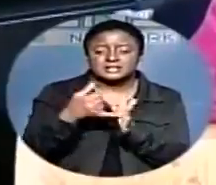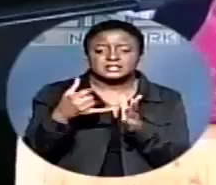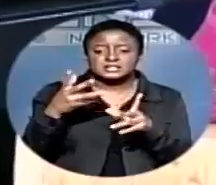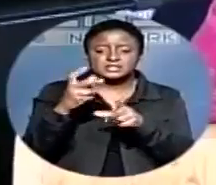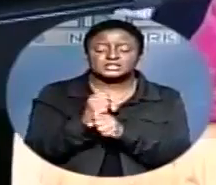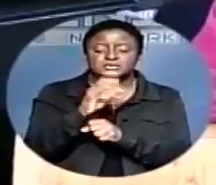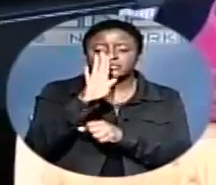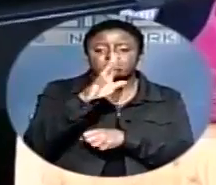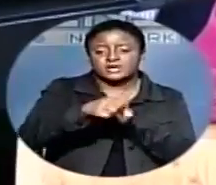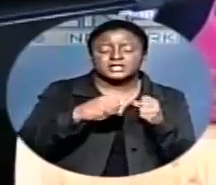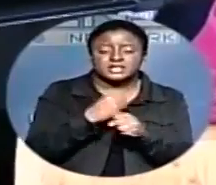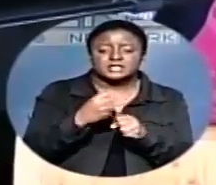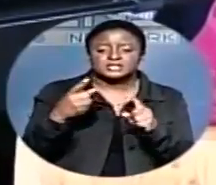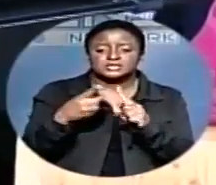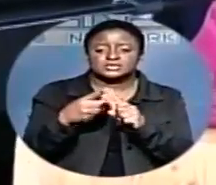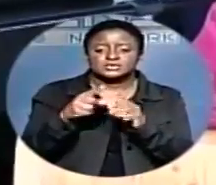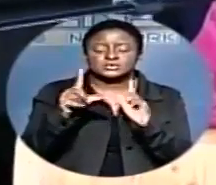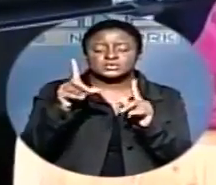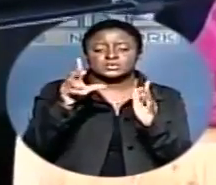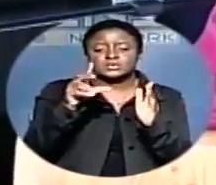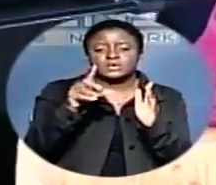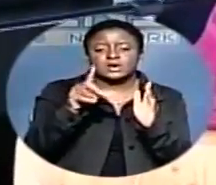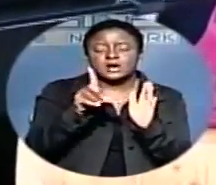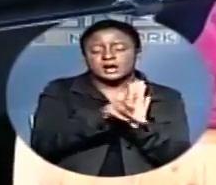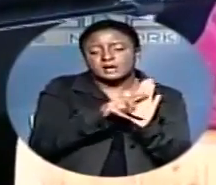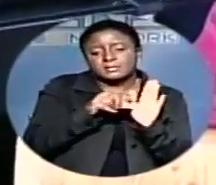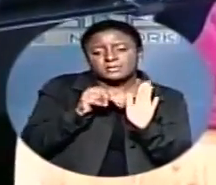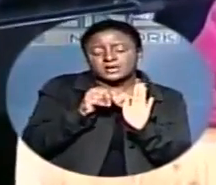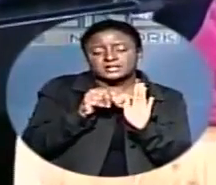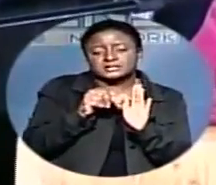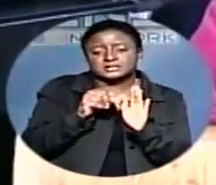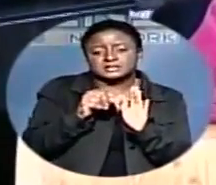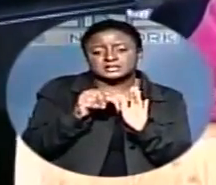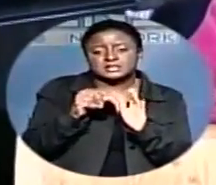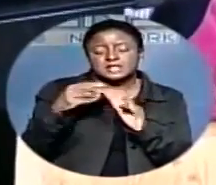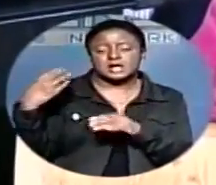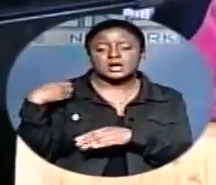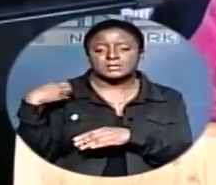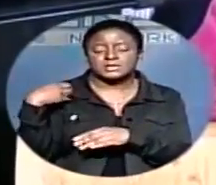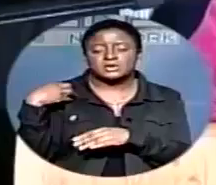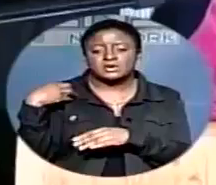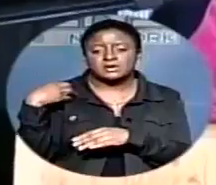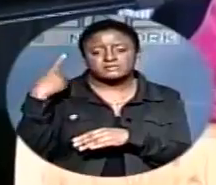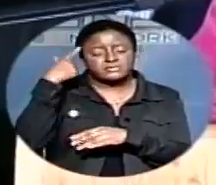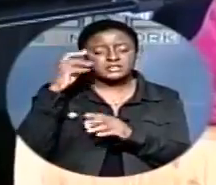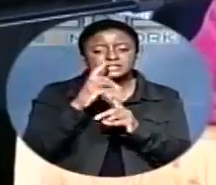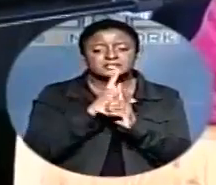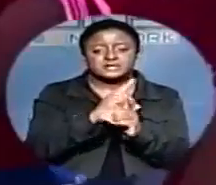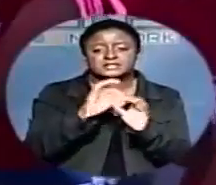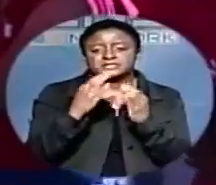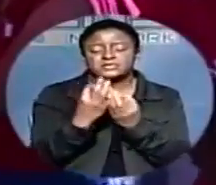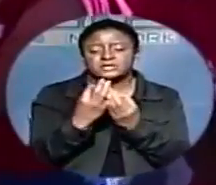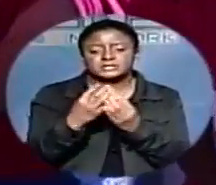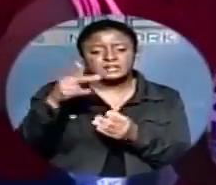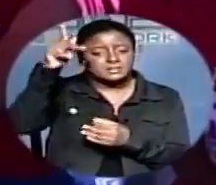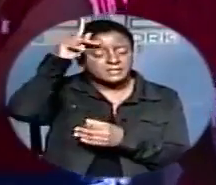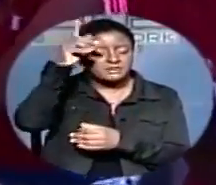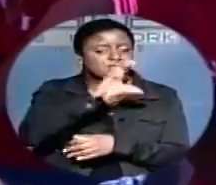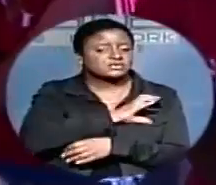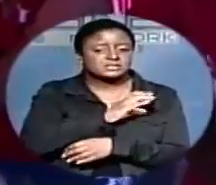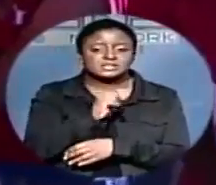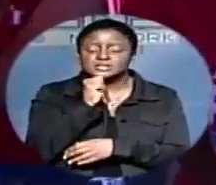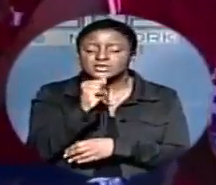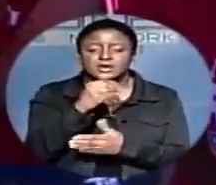Commodore of the Defense Force under his watch. Perry Christie in office purchased not a single new vessel for Defense